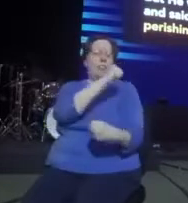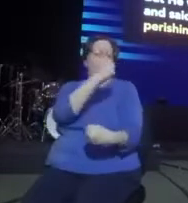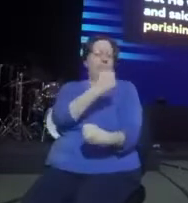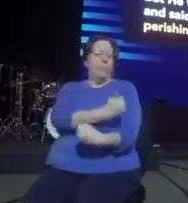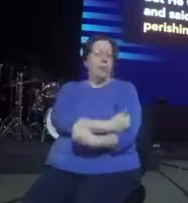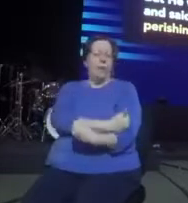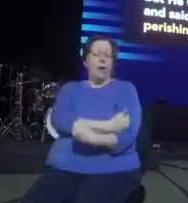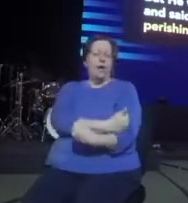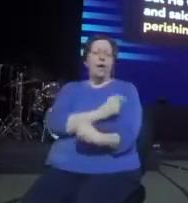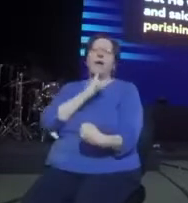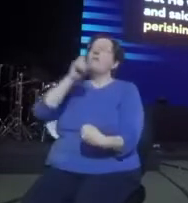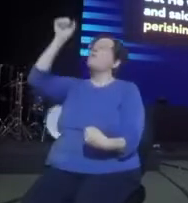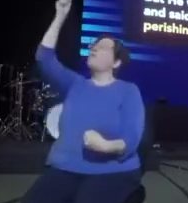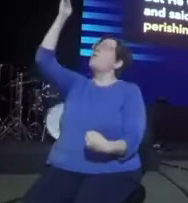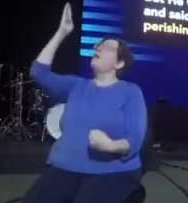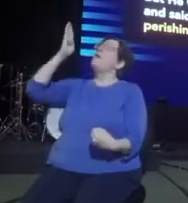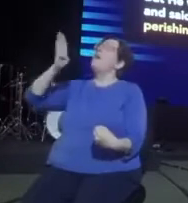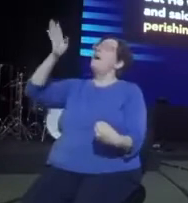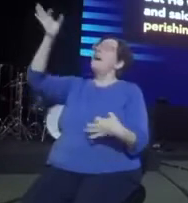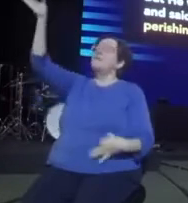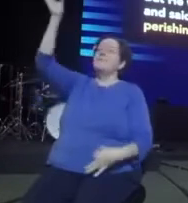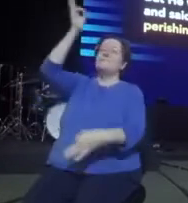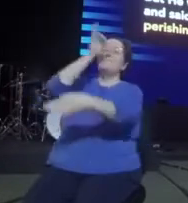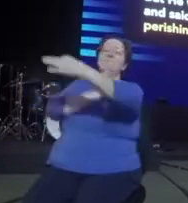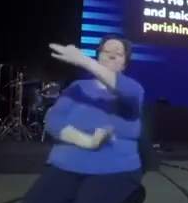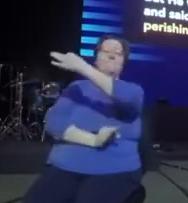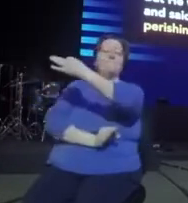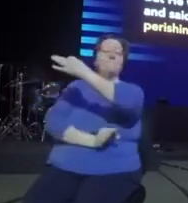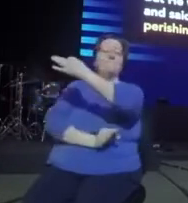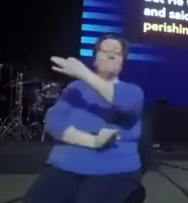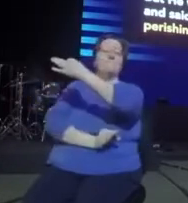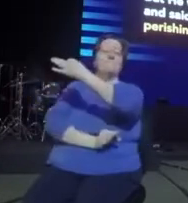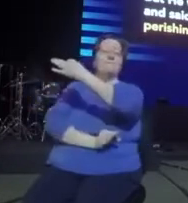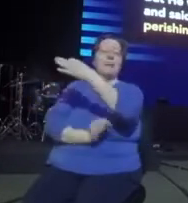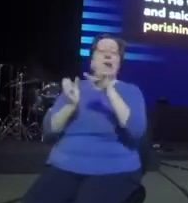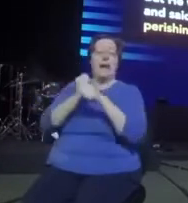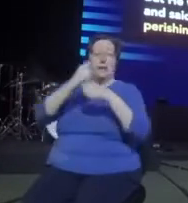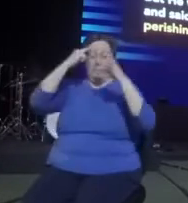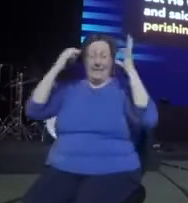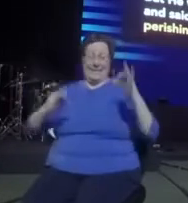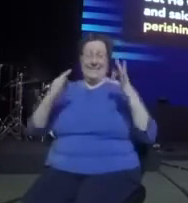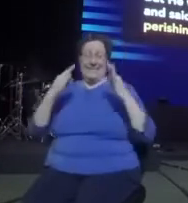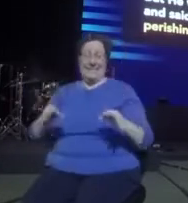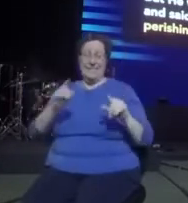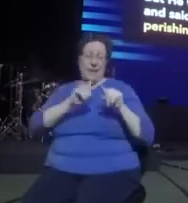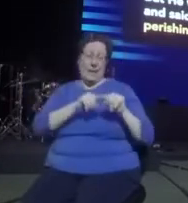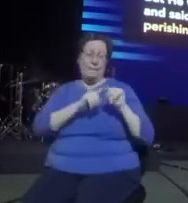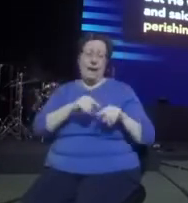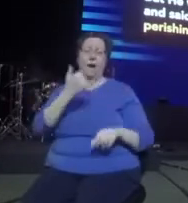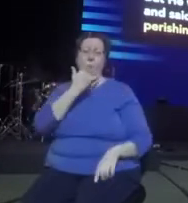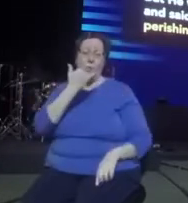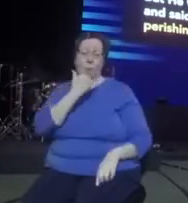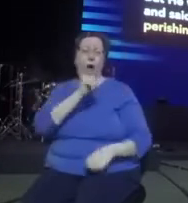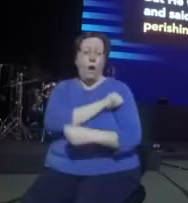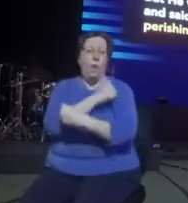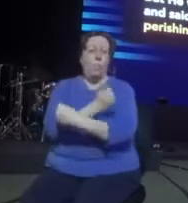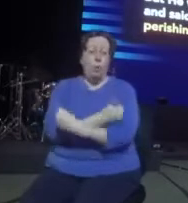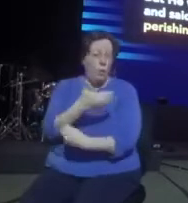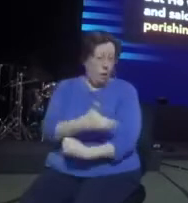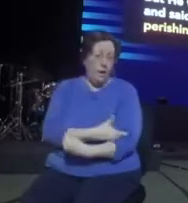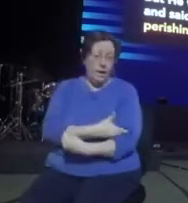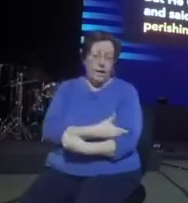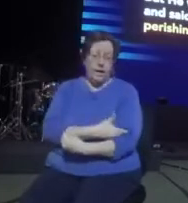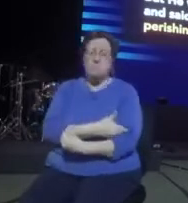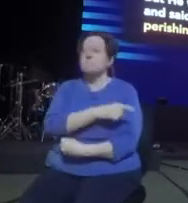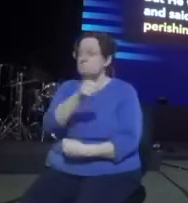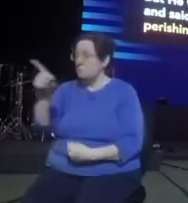the real God whom you serve. And then you start making decisions in your life, and so do I. By the way, it's not just you, so